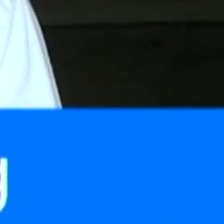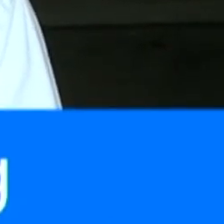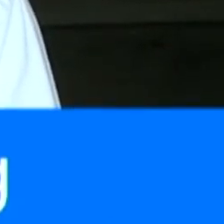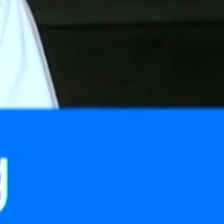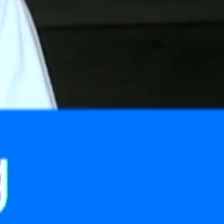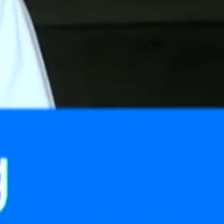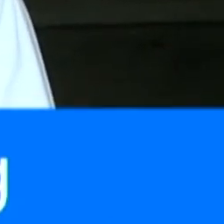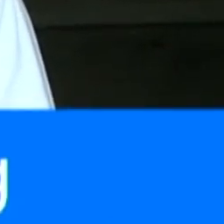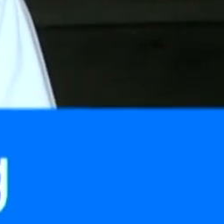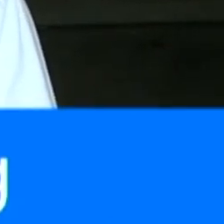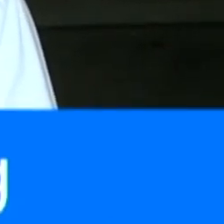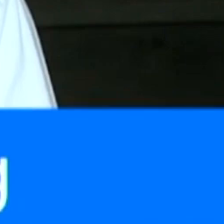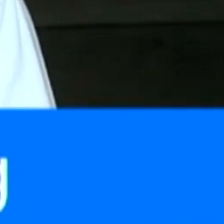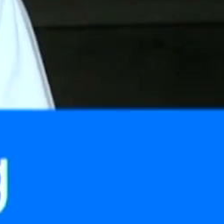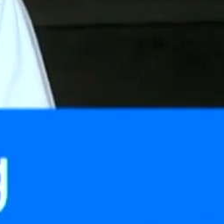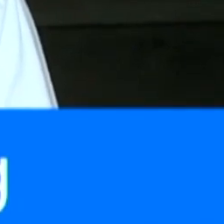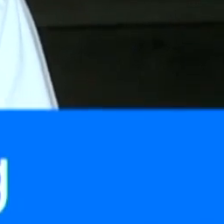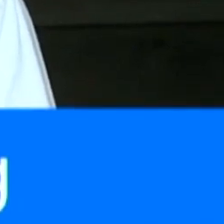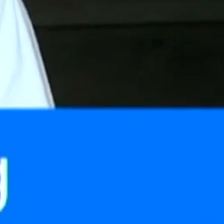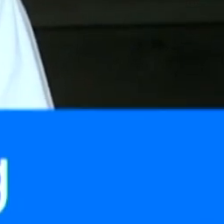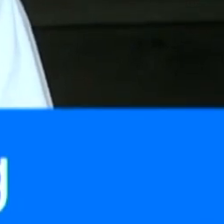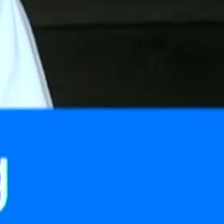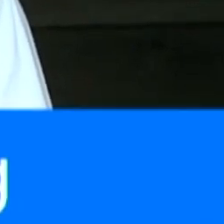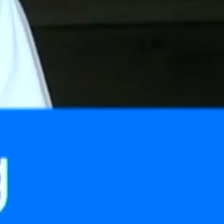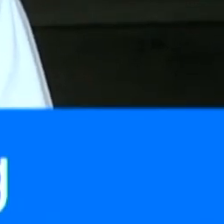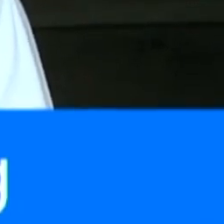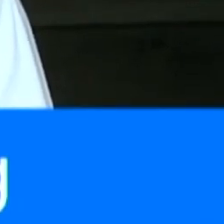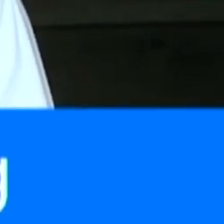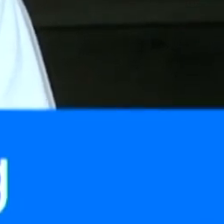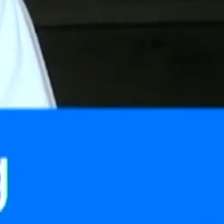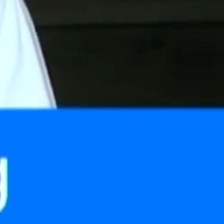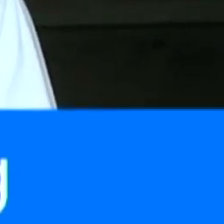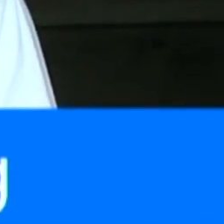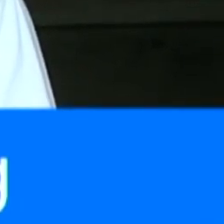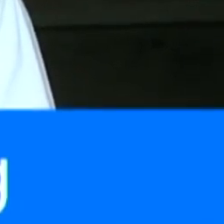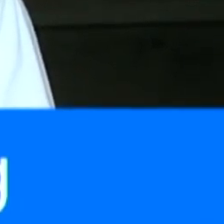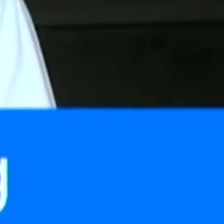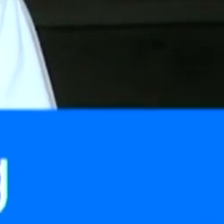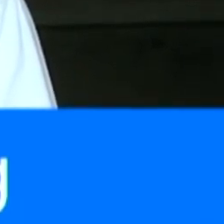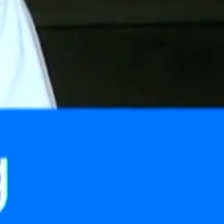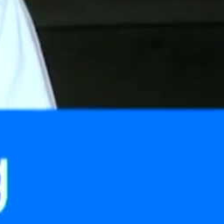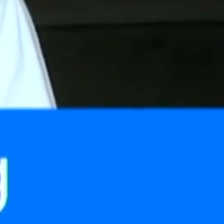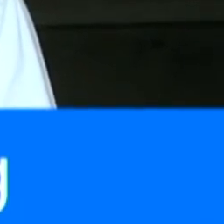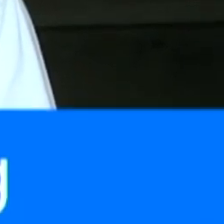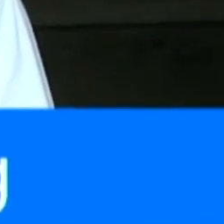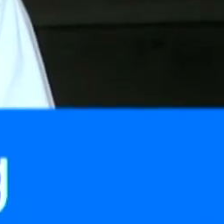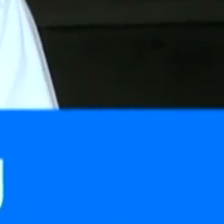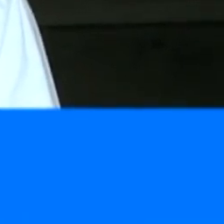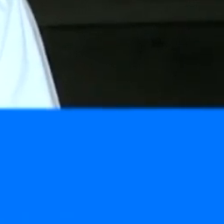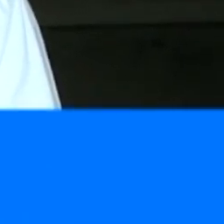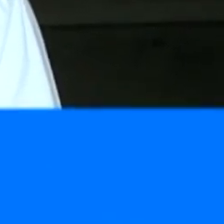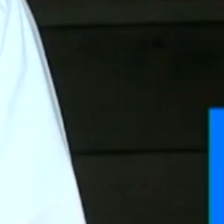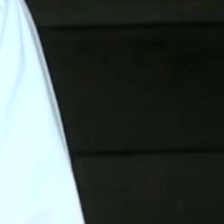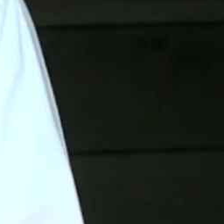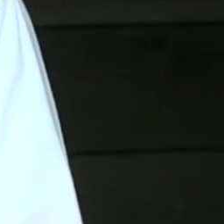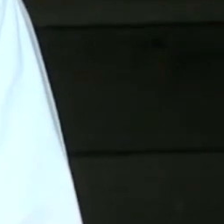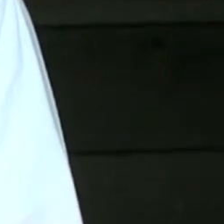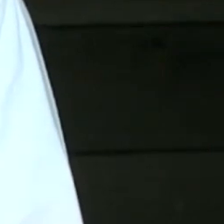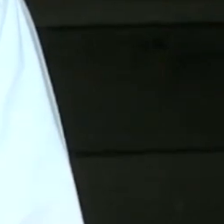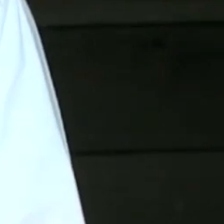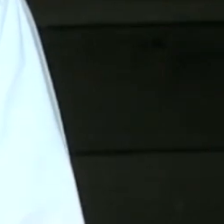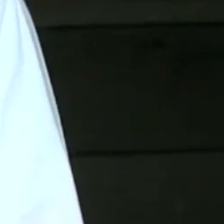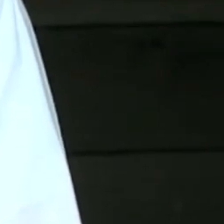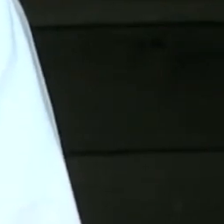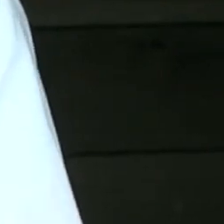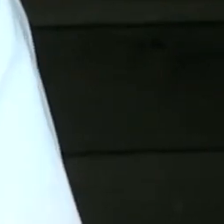staff, and we'll be glad to return it, to pray for you, and to care about you. It is so neat to be able to worship together from all over the world. We